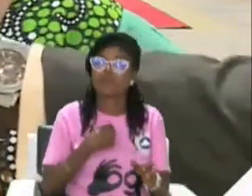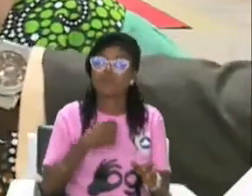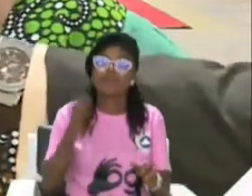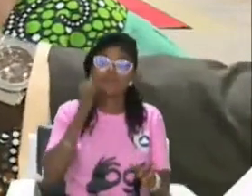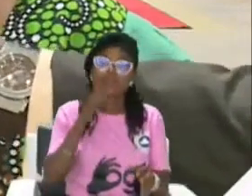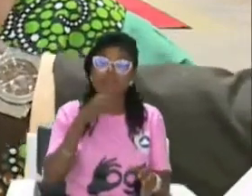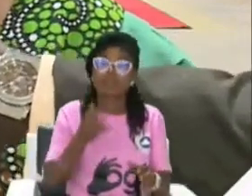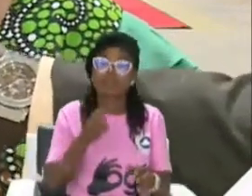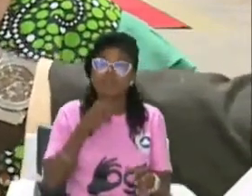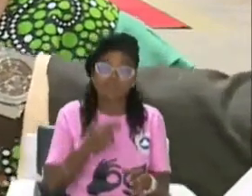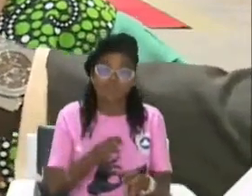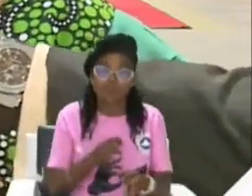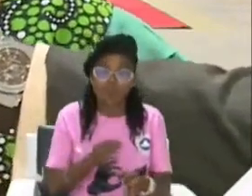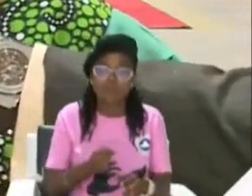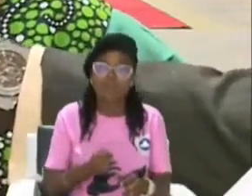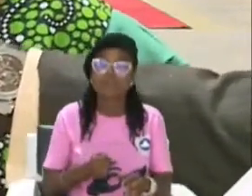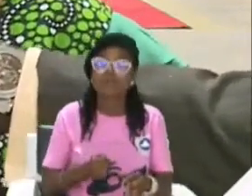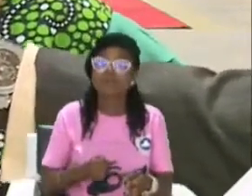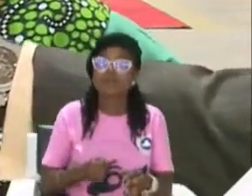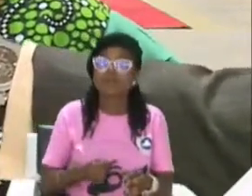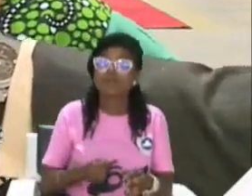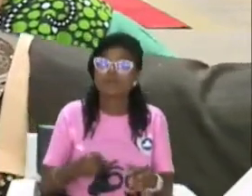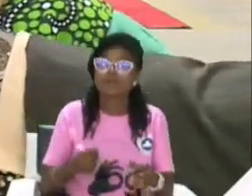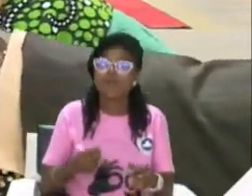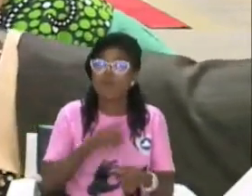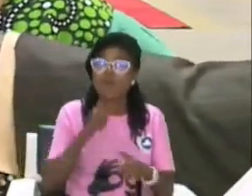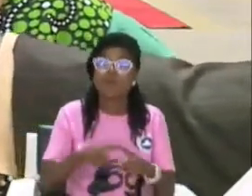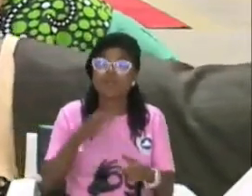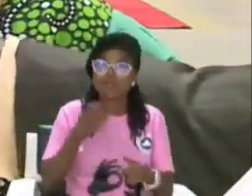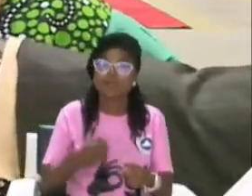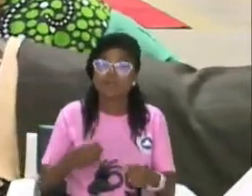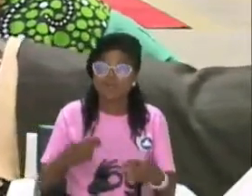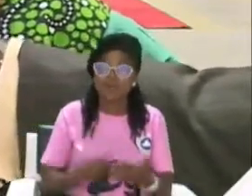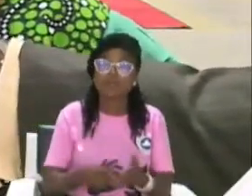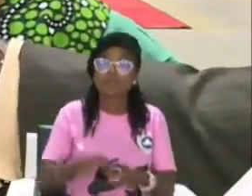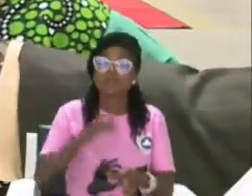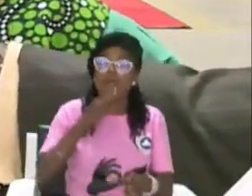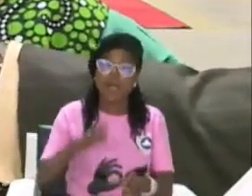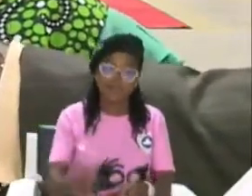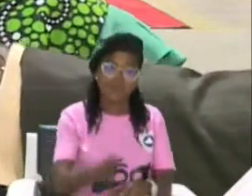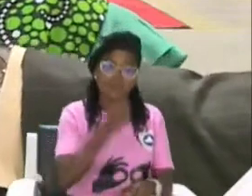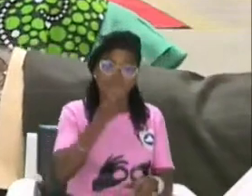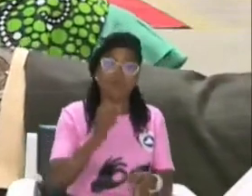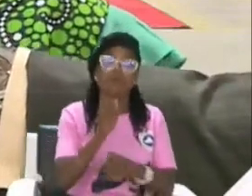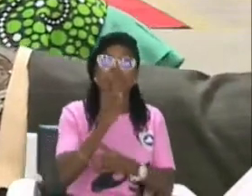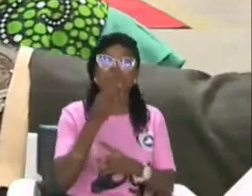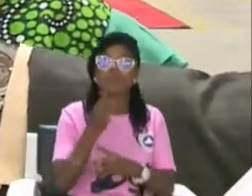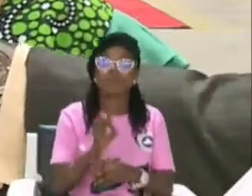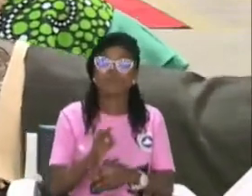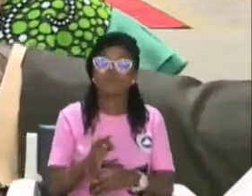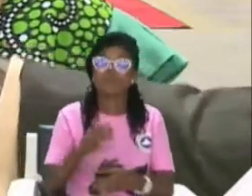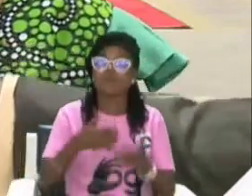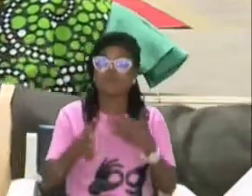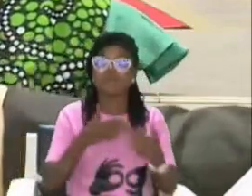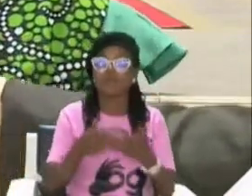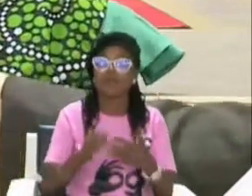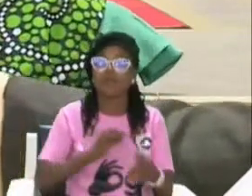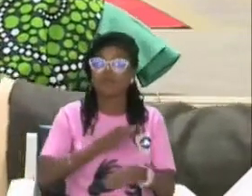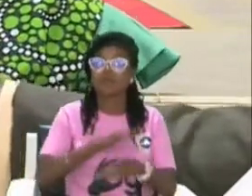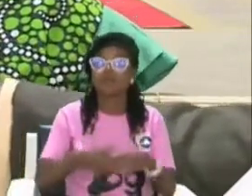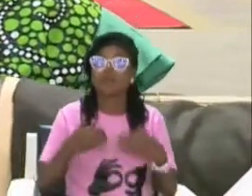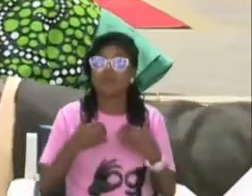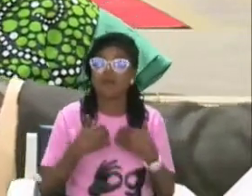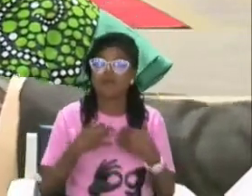was threatened not to speak up. But when the Holy Spirit revealed it, I took up the case. I didn't have anyone.